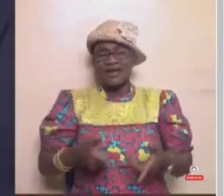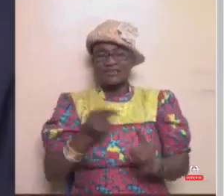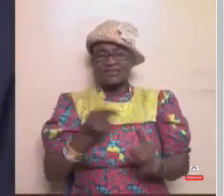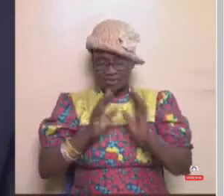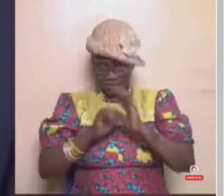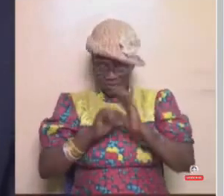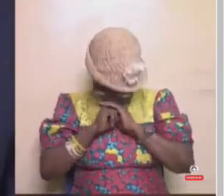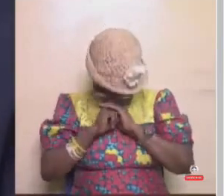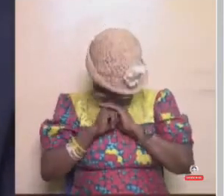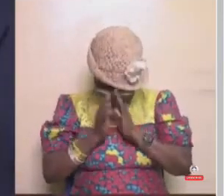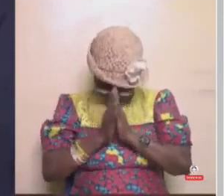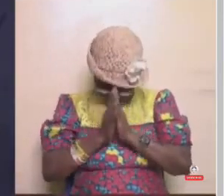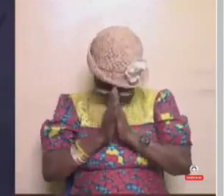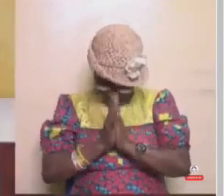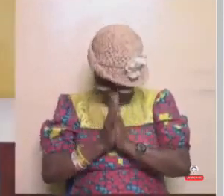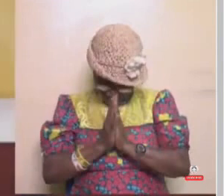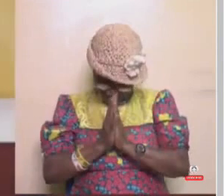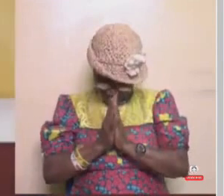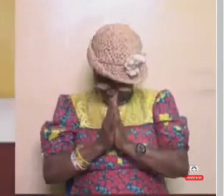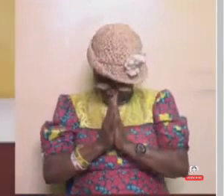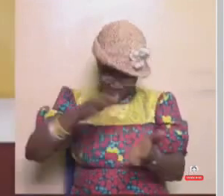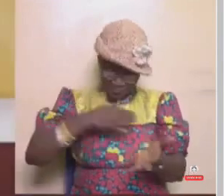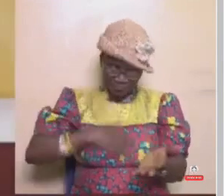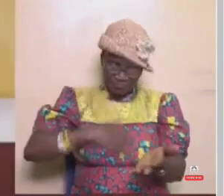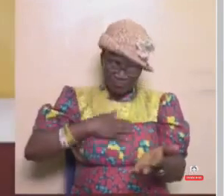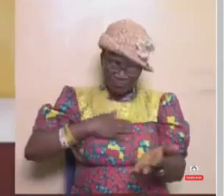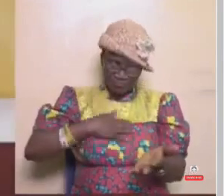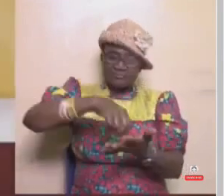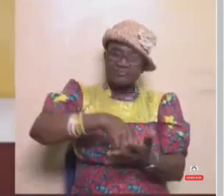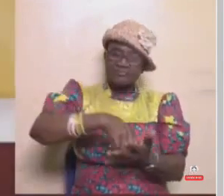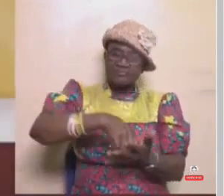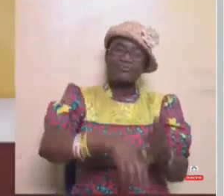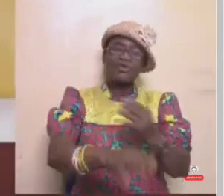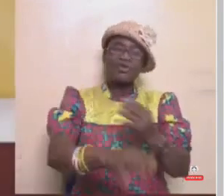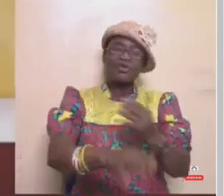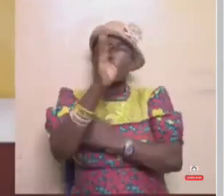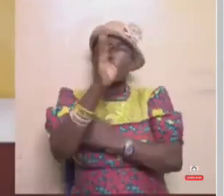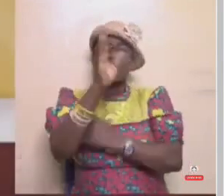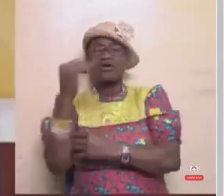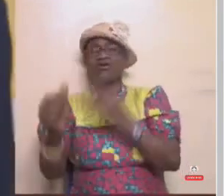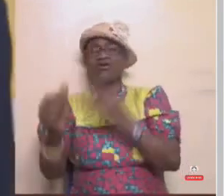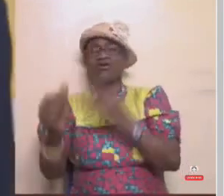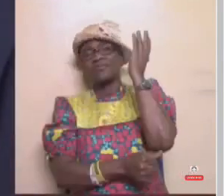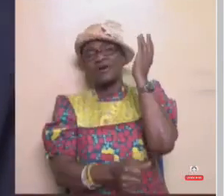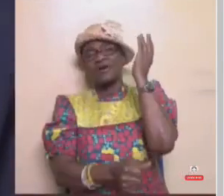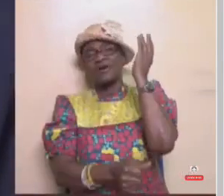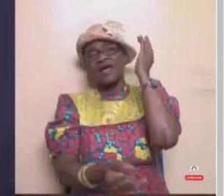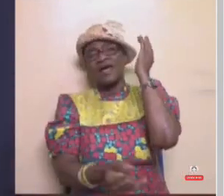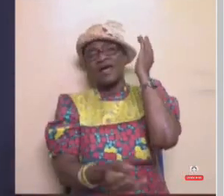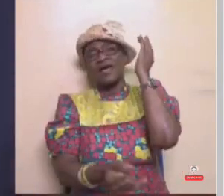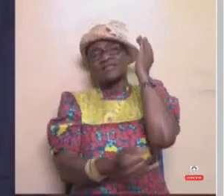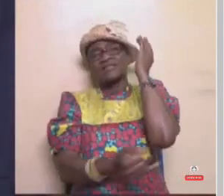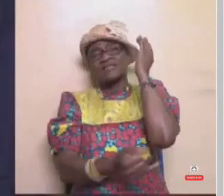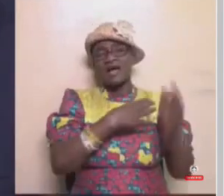The God of Abraham, Isaac, and Jacob,